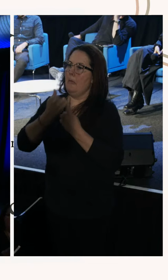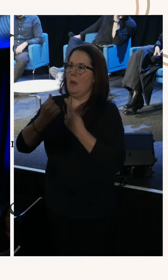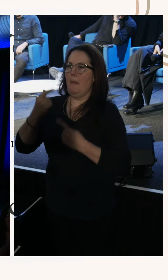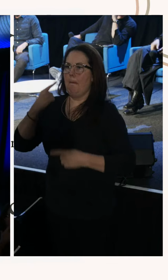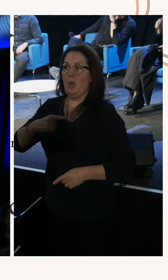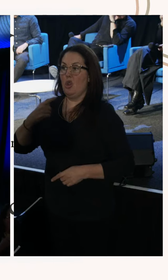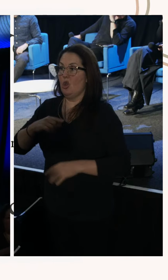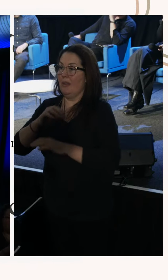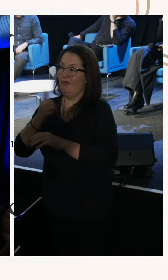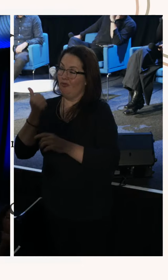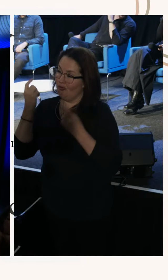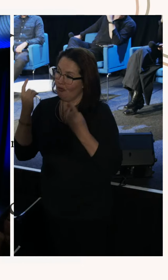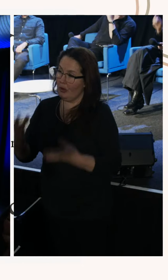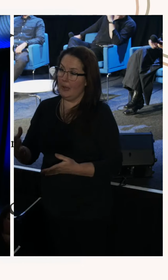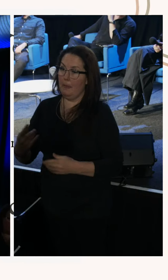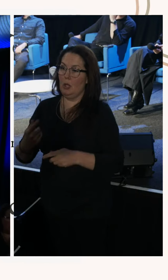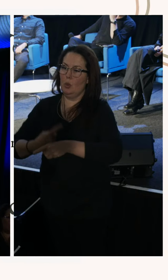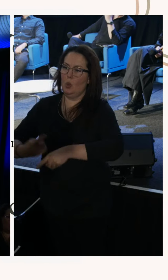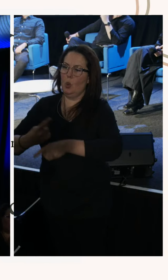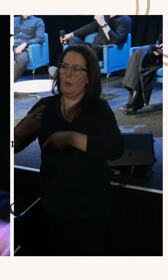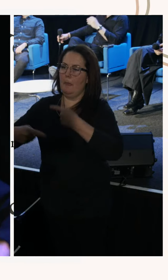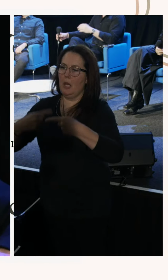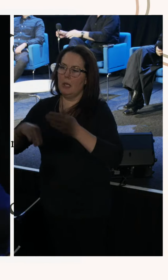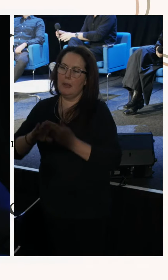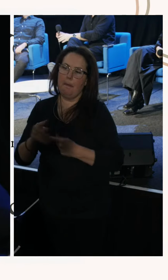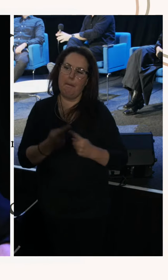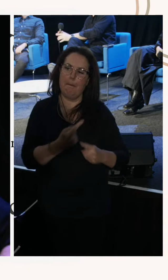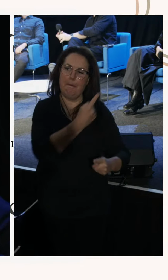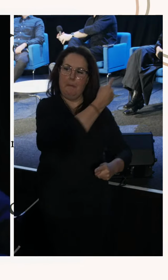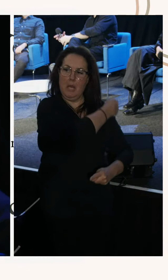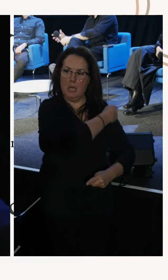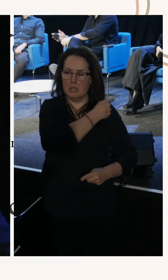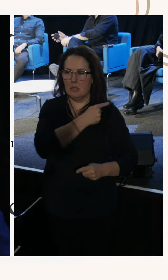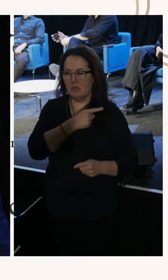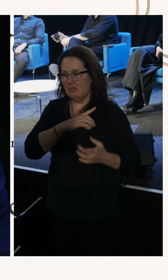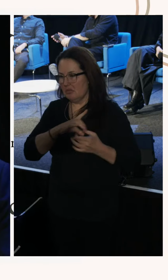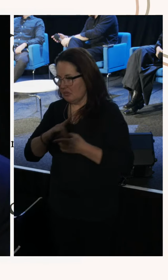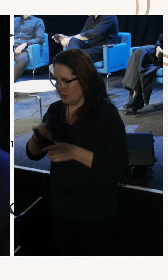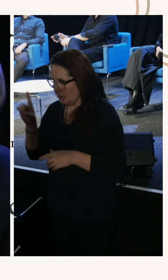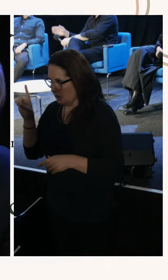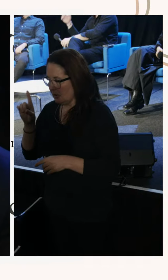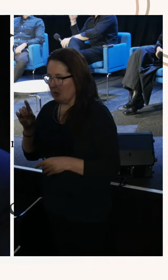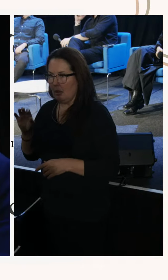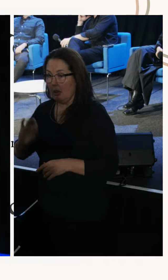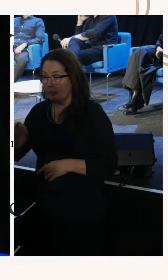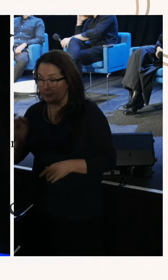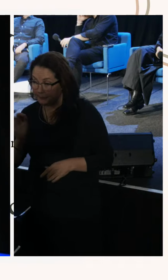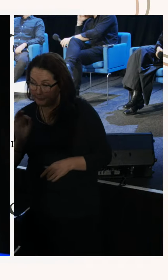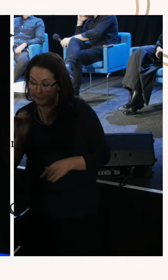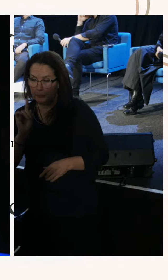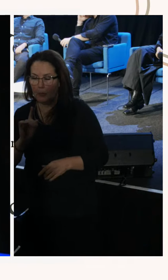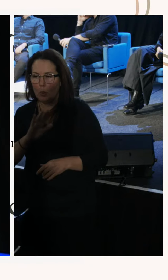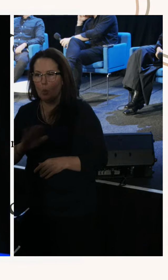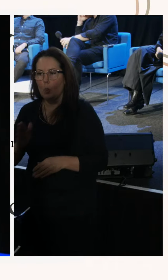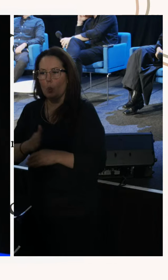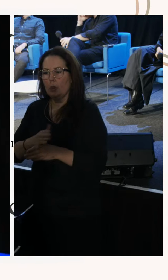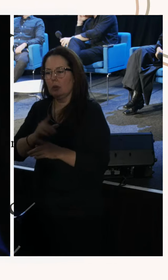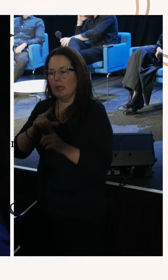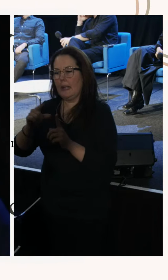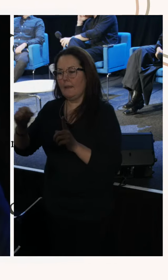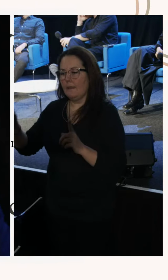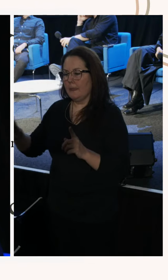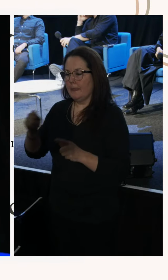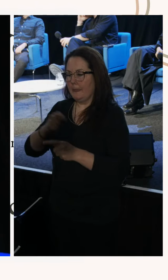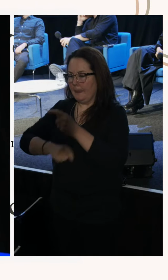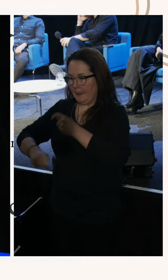No. Look, I think this is tremendously important. I think the archival work that you guys are doing is really significant because I